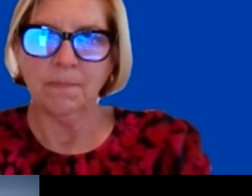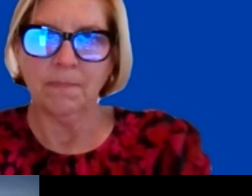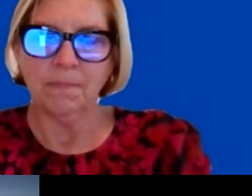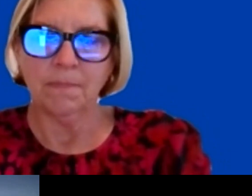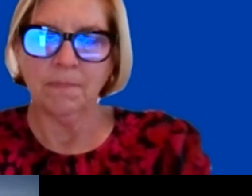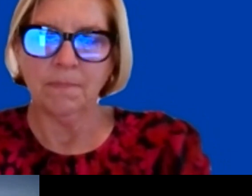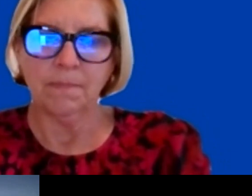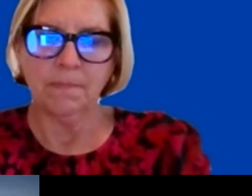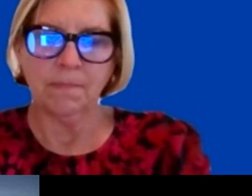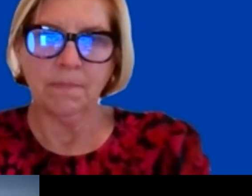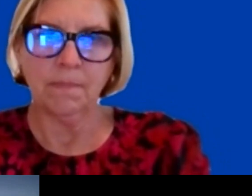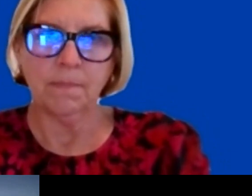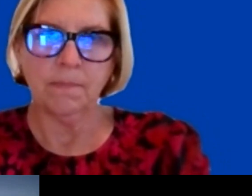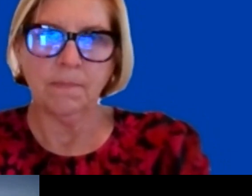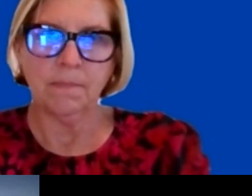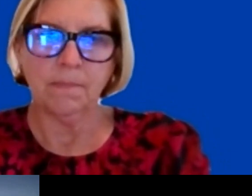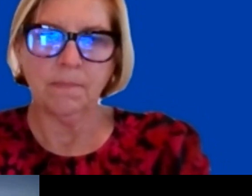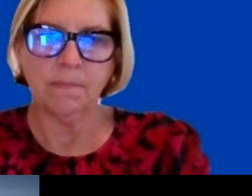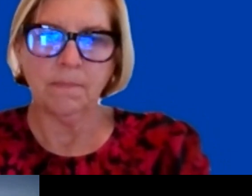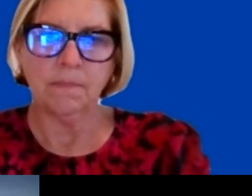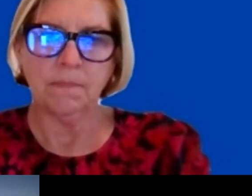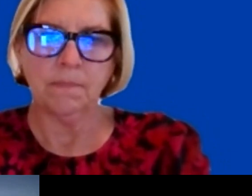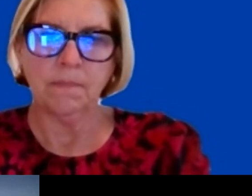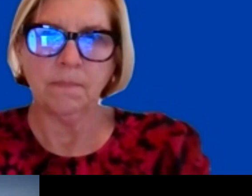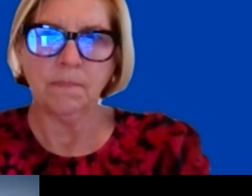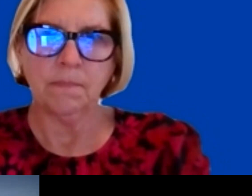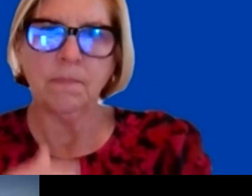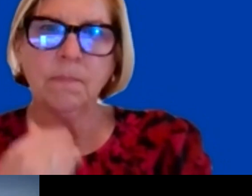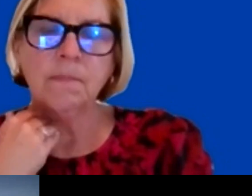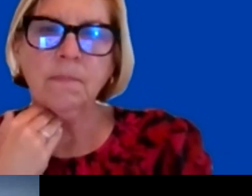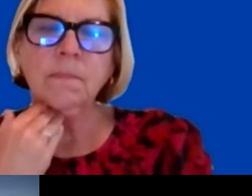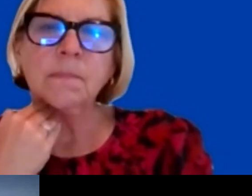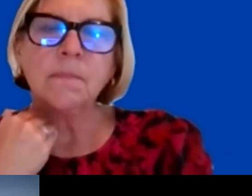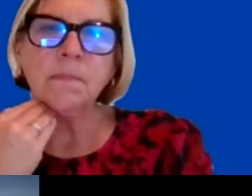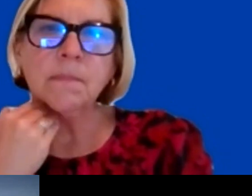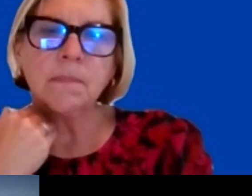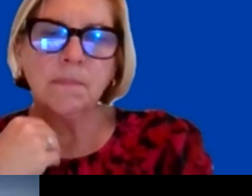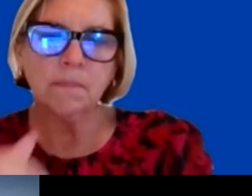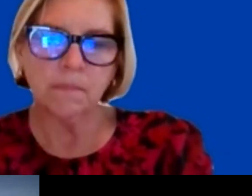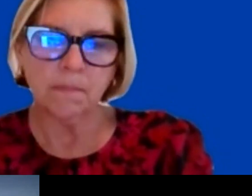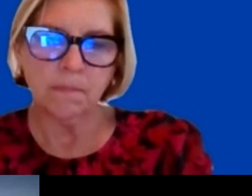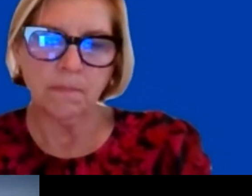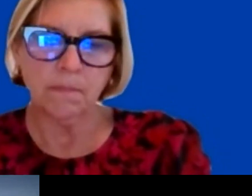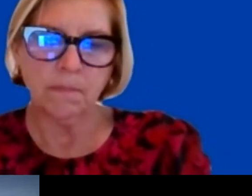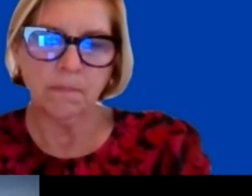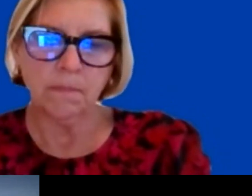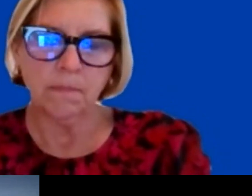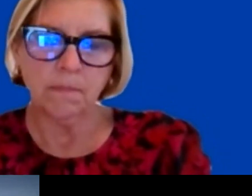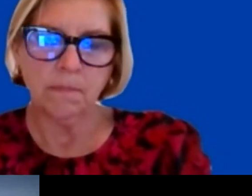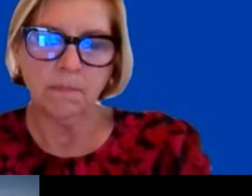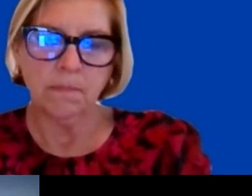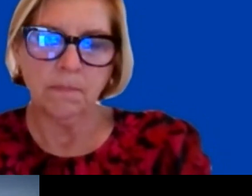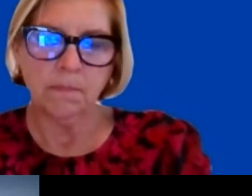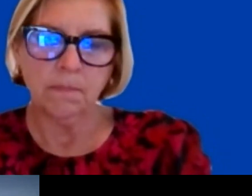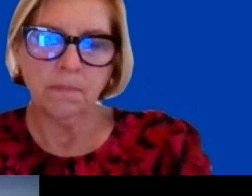likely to benefit from those accessibility standards that are being built into buildings, and so that